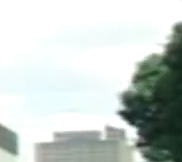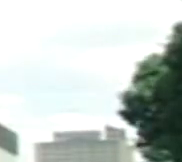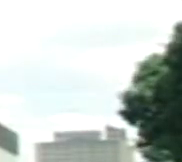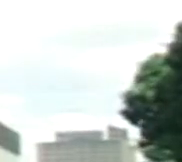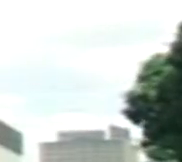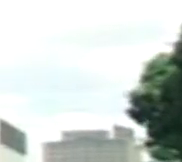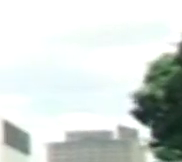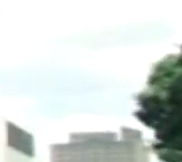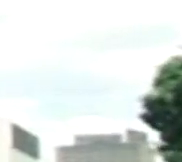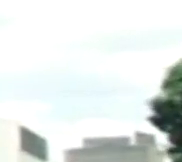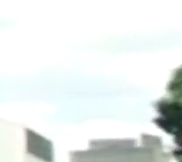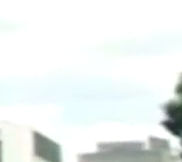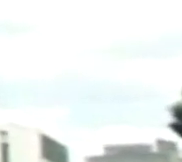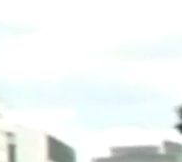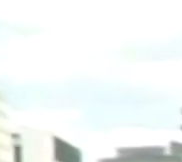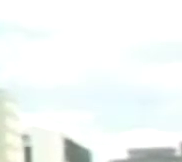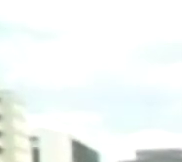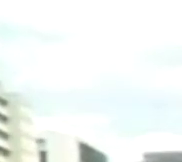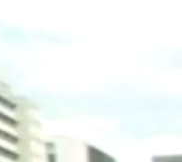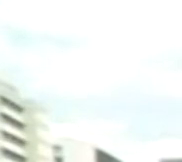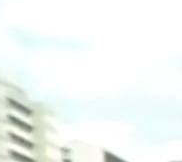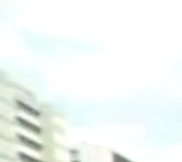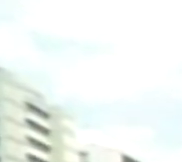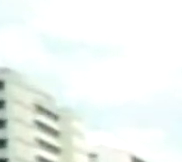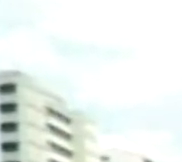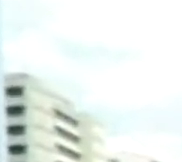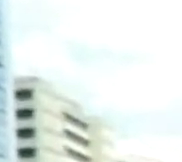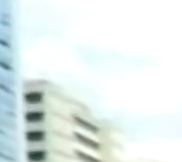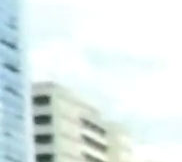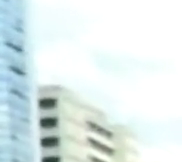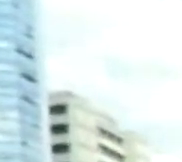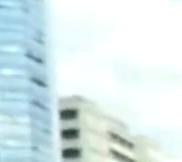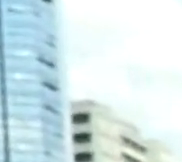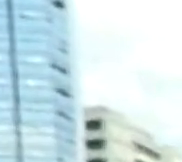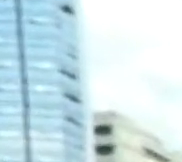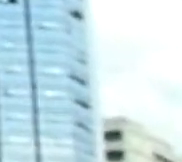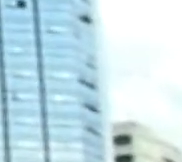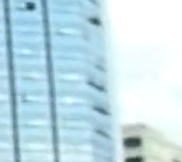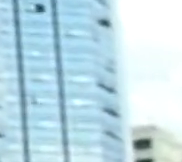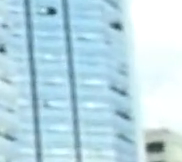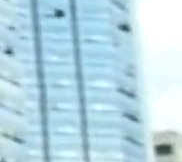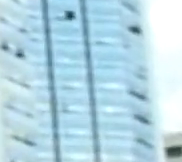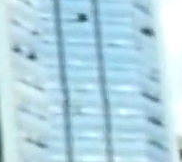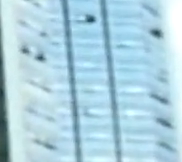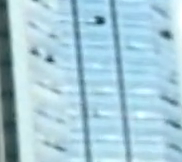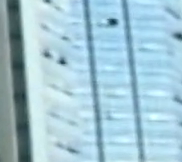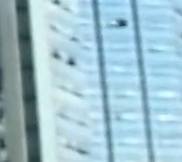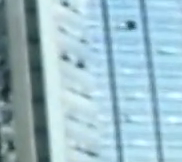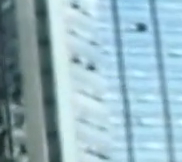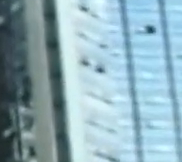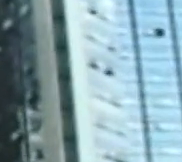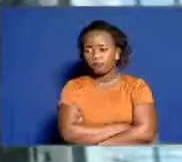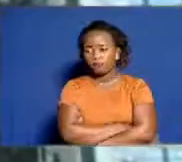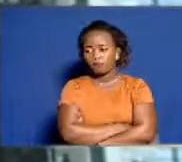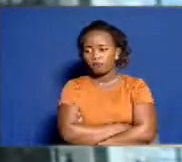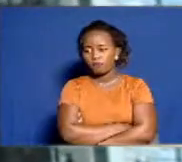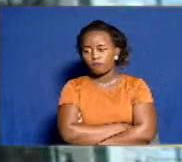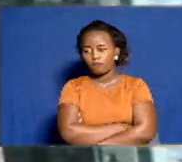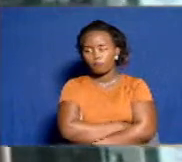agenda is anchored on the pillars of food security, manufacturing, universal health coverage, and affordable